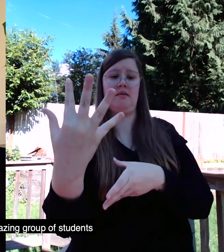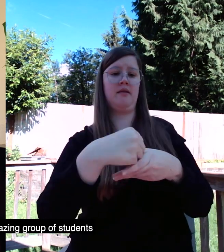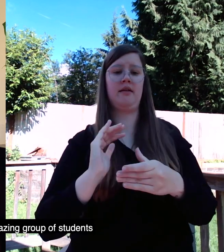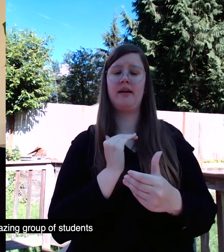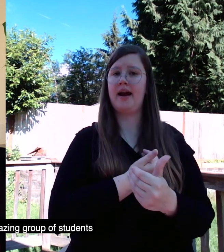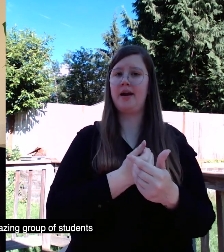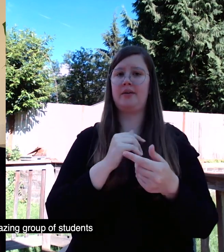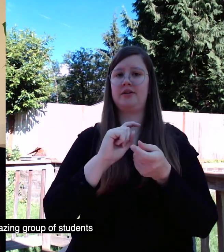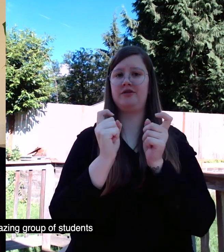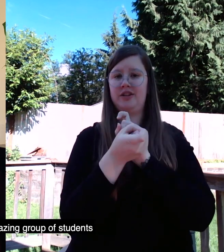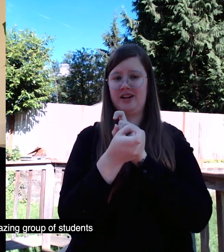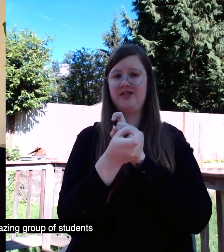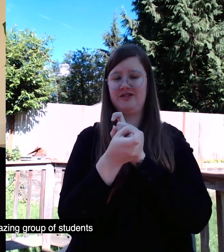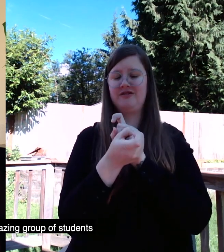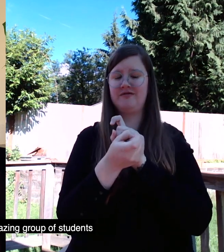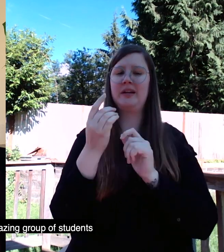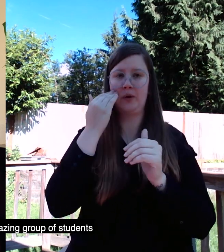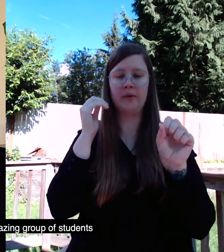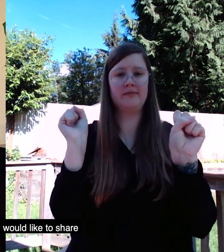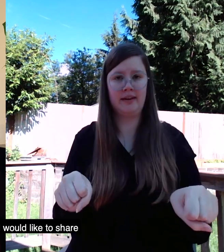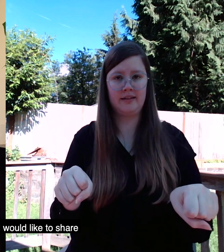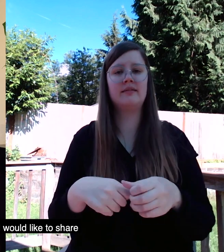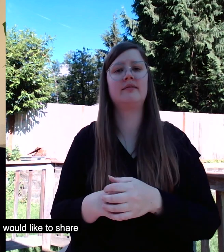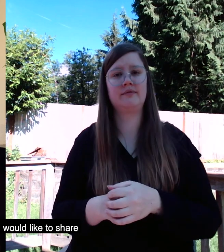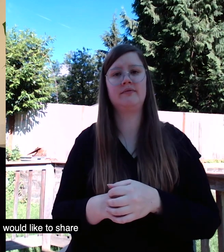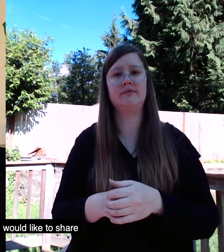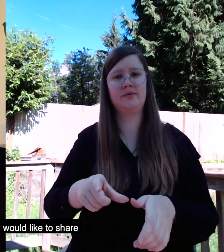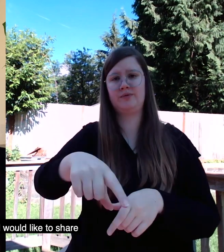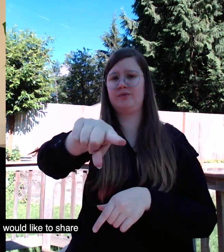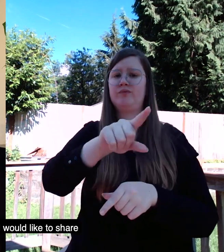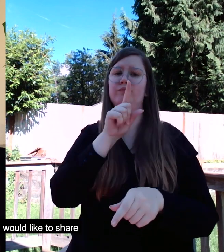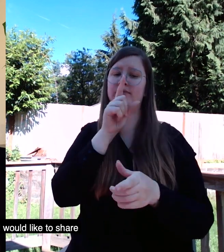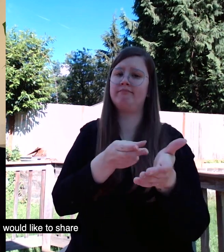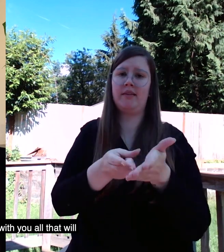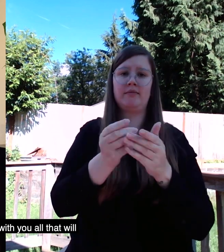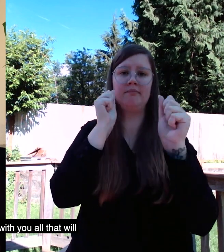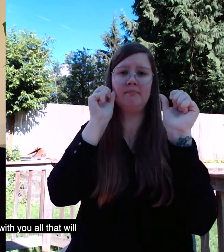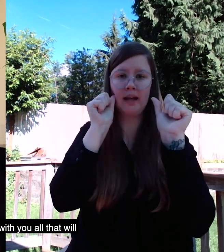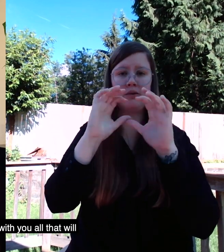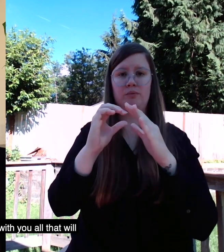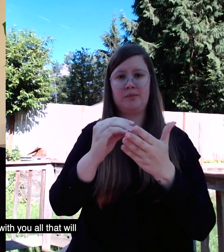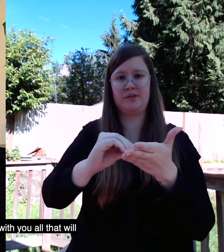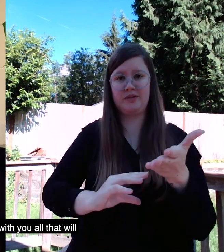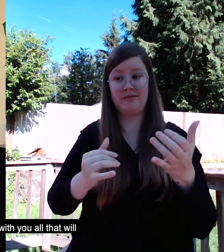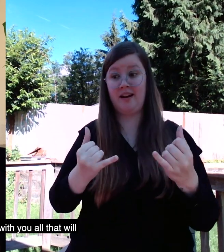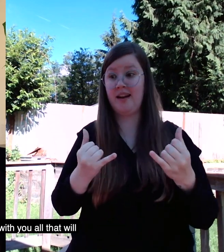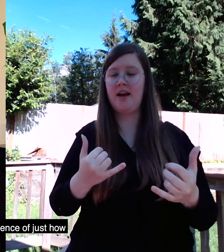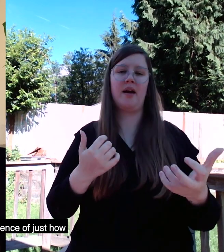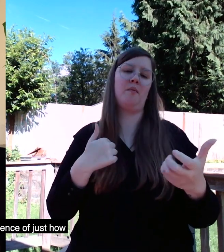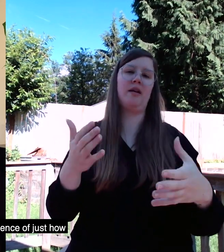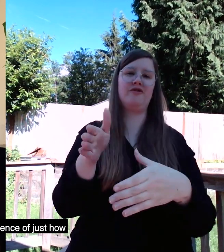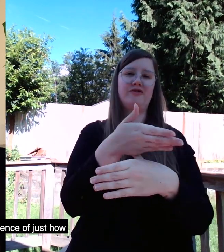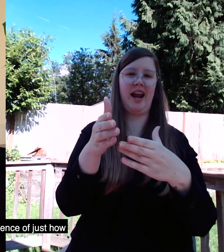that you can. You're a truly amazing group of students, and at this time, I would like to share some numbers with you all